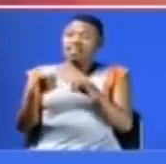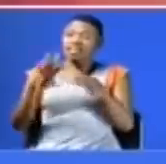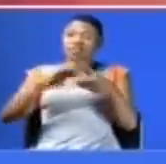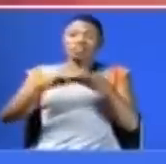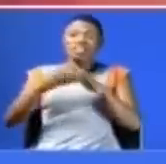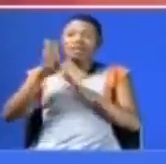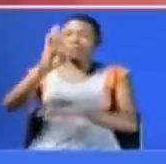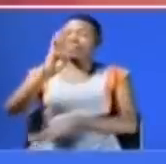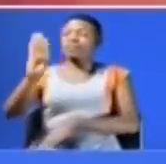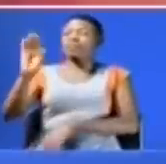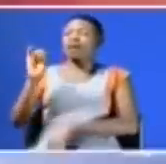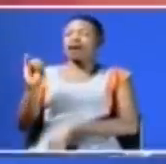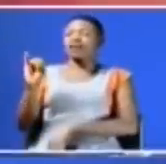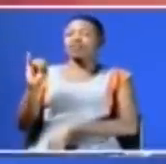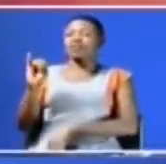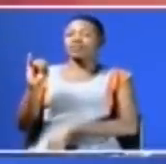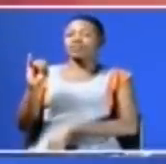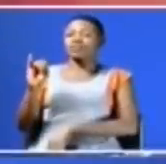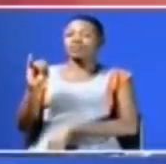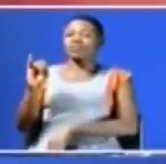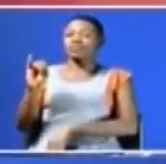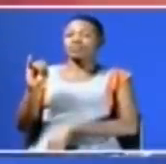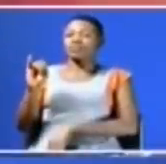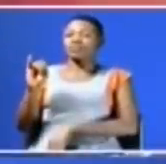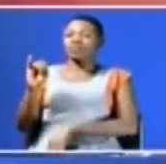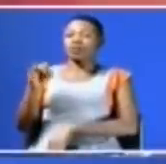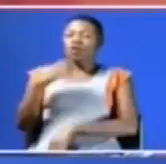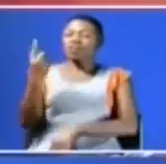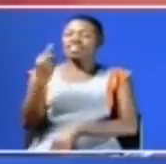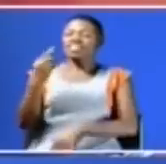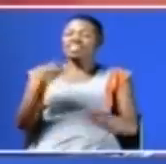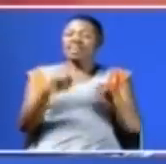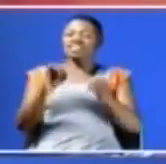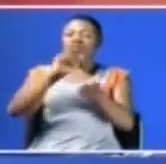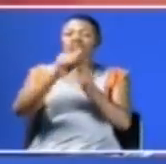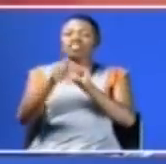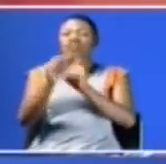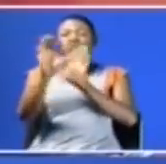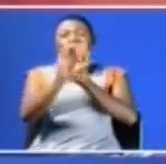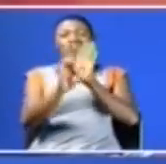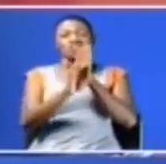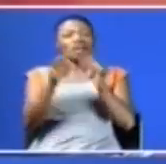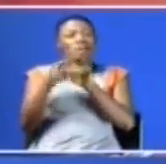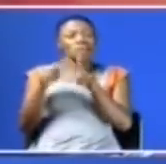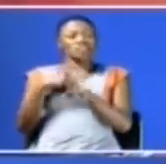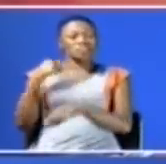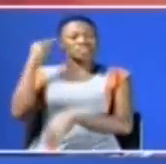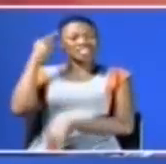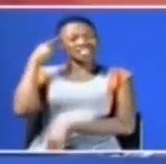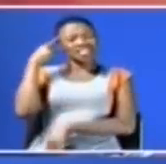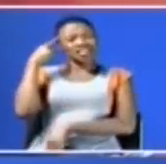BBI, it's a backroom door to try and amend the constitution. And I don't think,